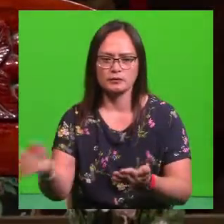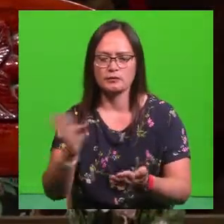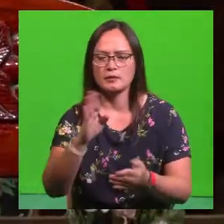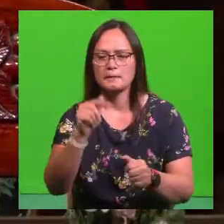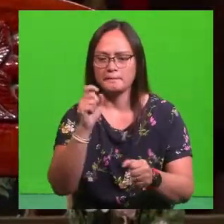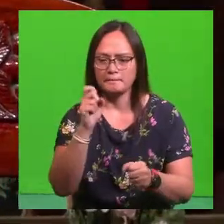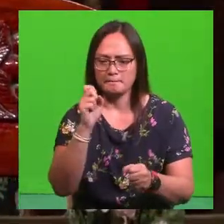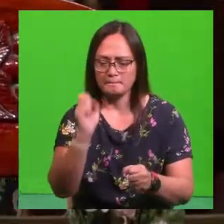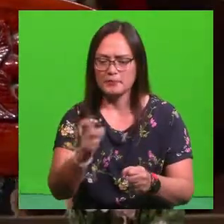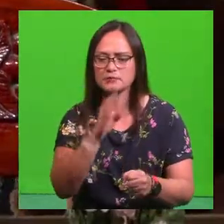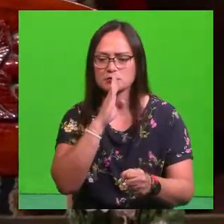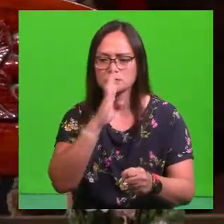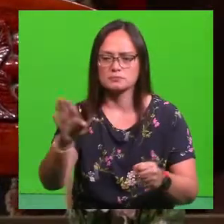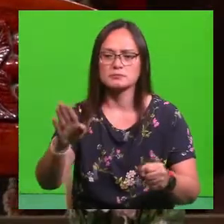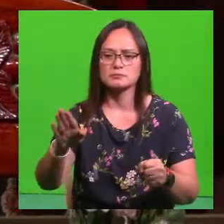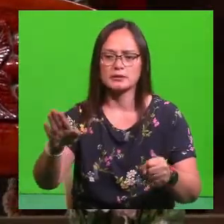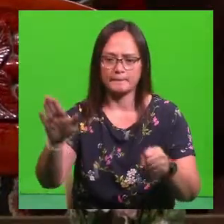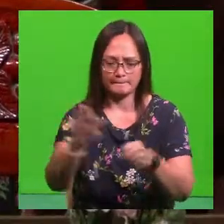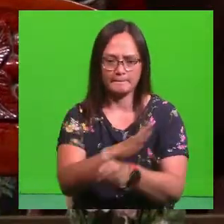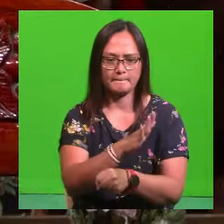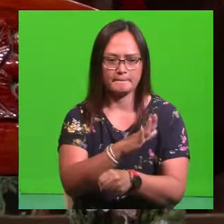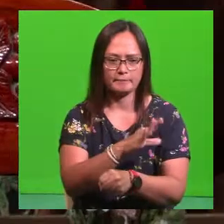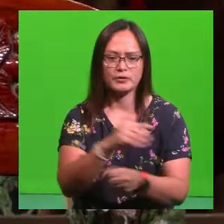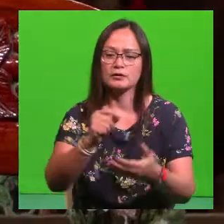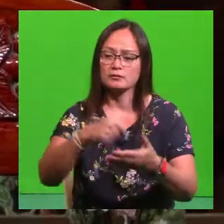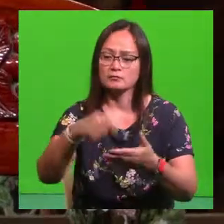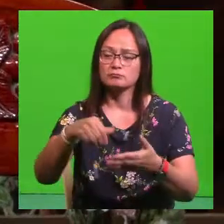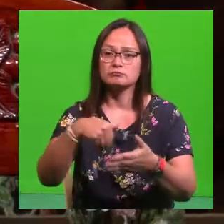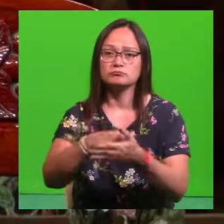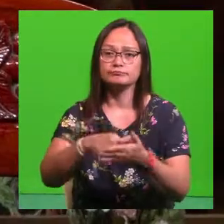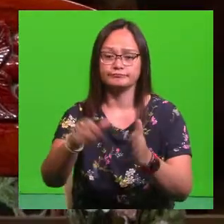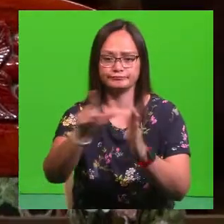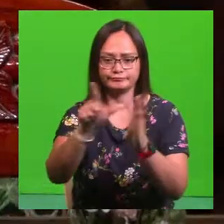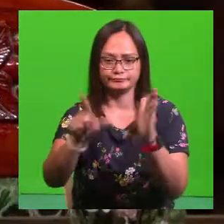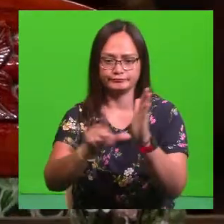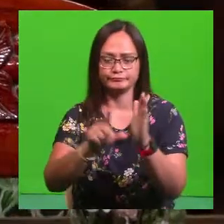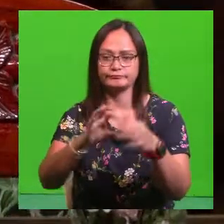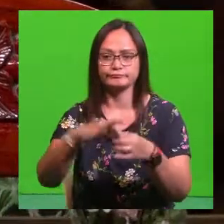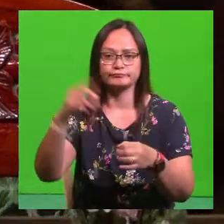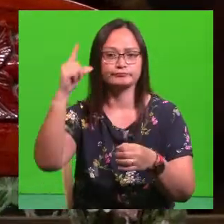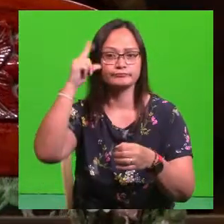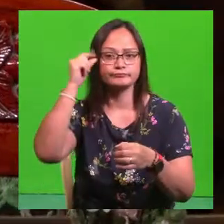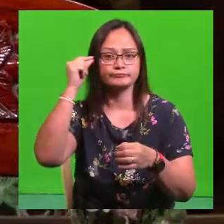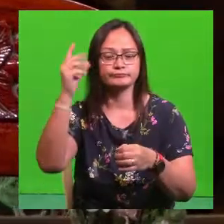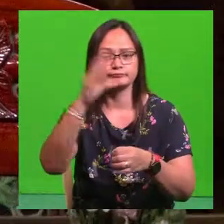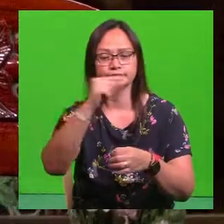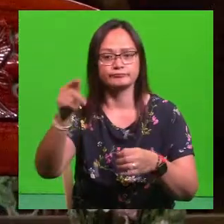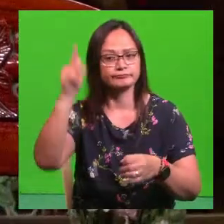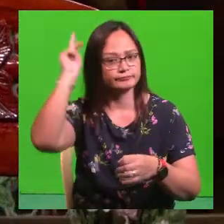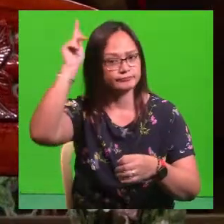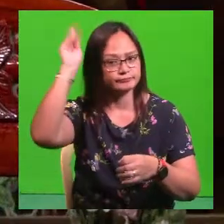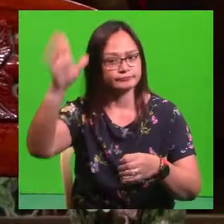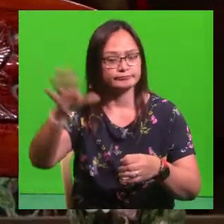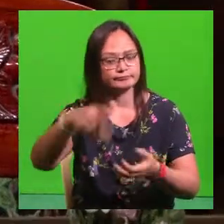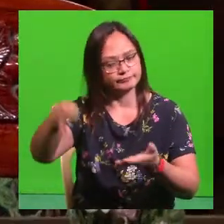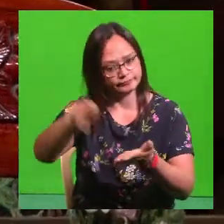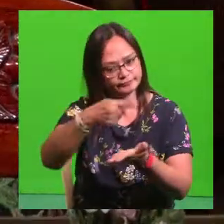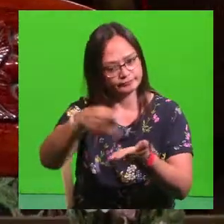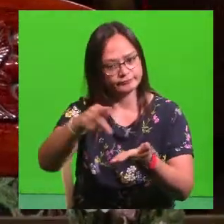written in the law of Moses, and in the prophets, and in the Psalms concerning me.